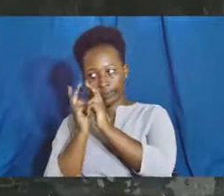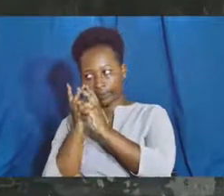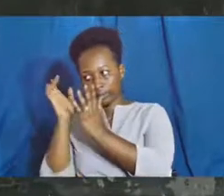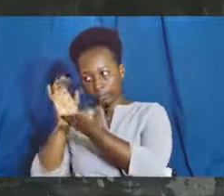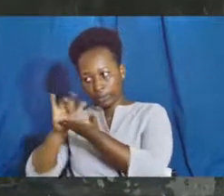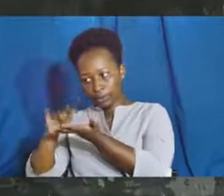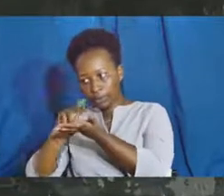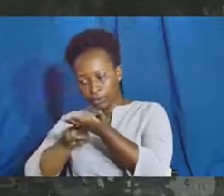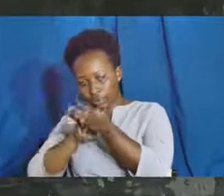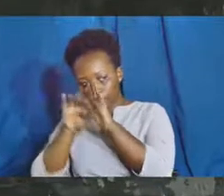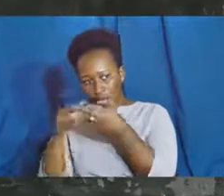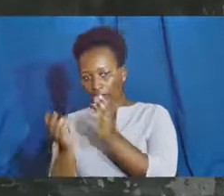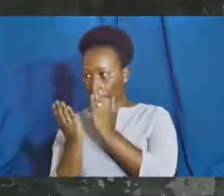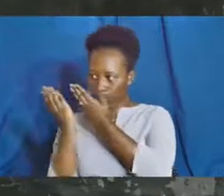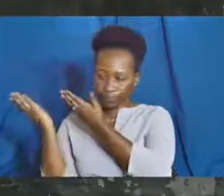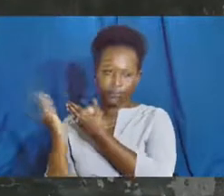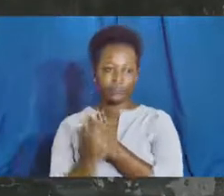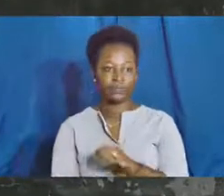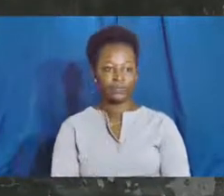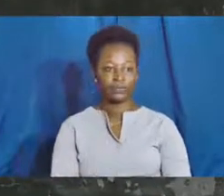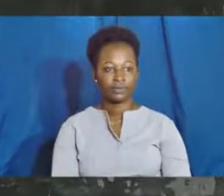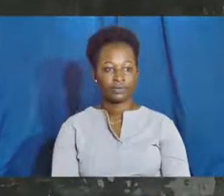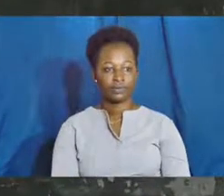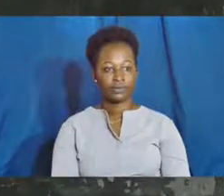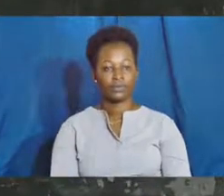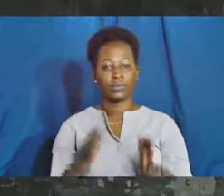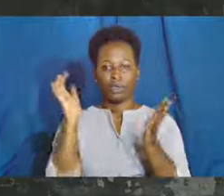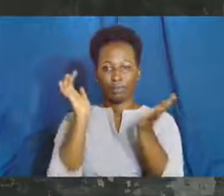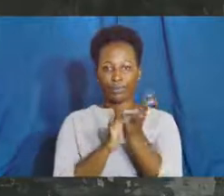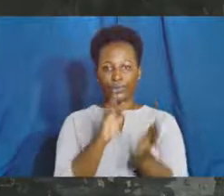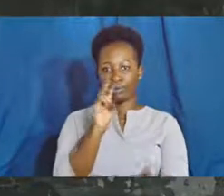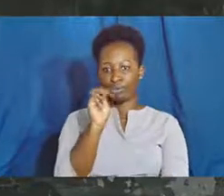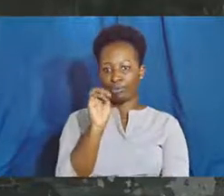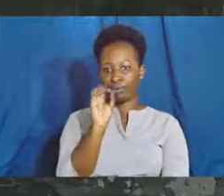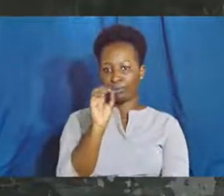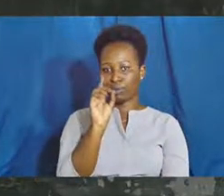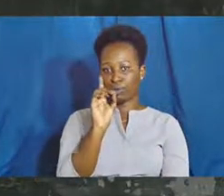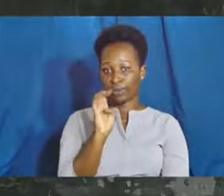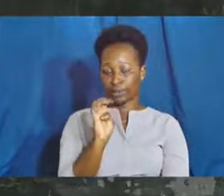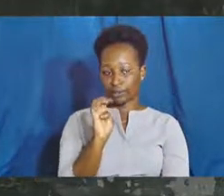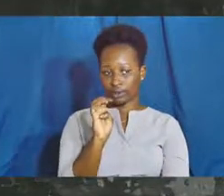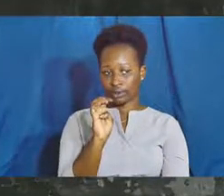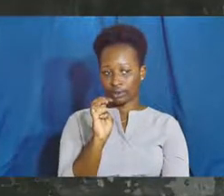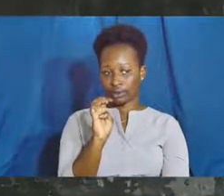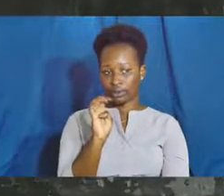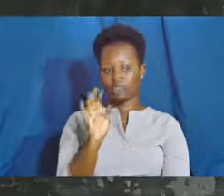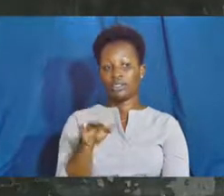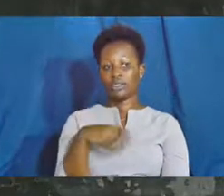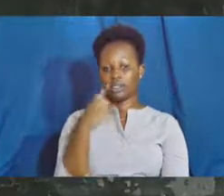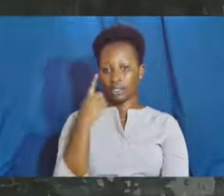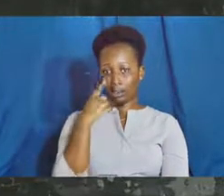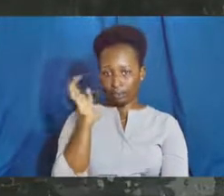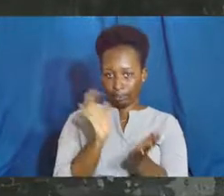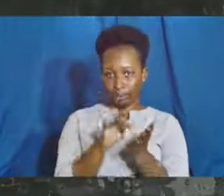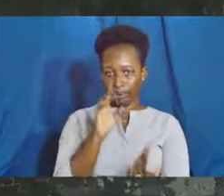see this is the mode. I press on the mode here, and then when I find the, just again, I continue to